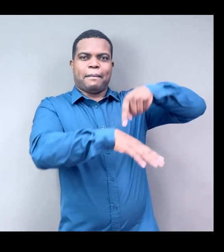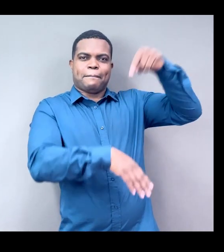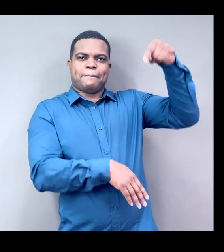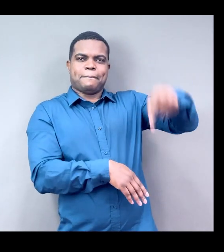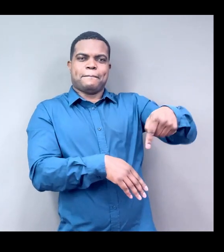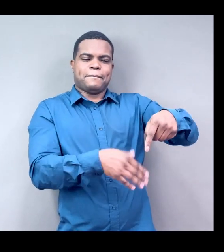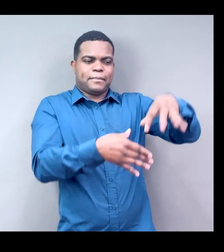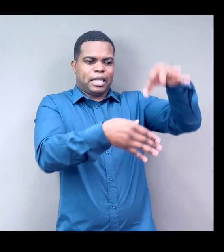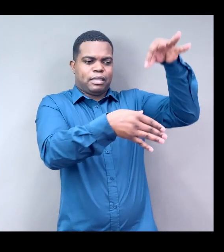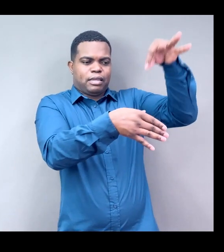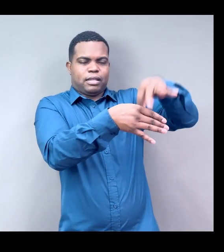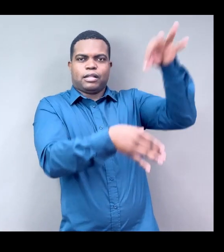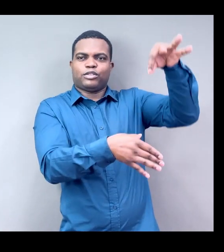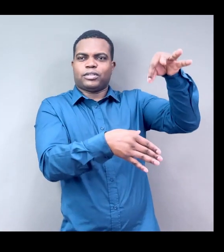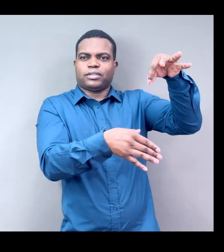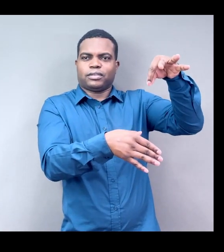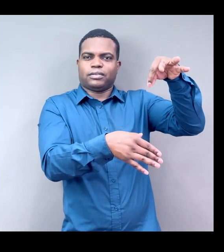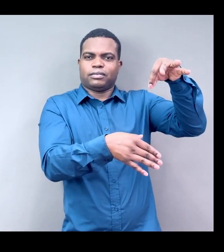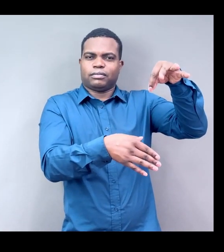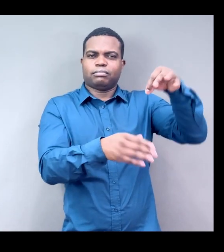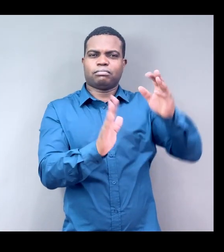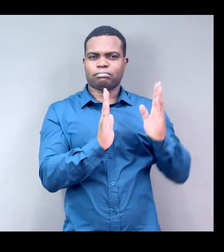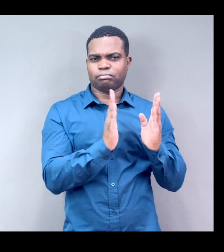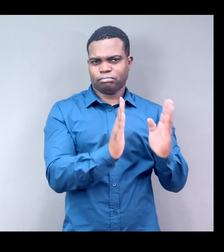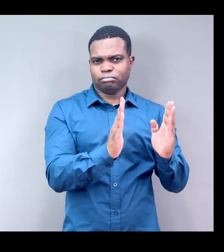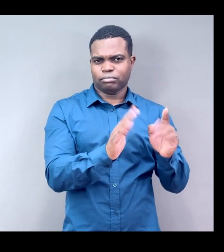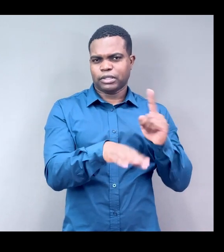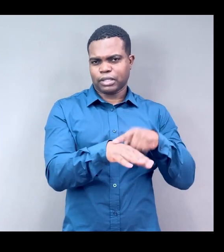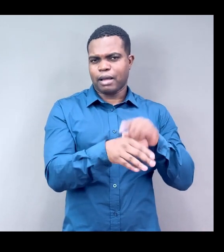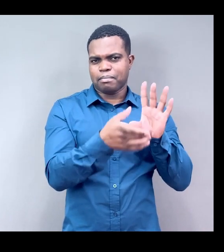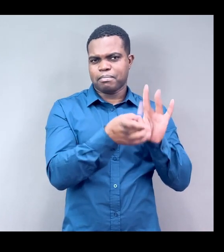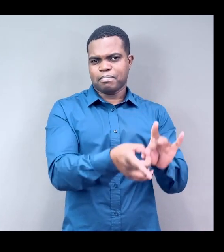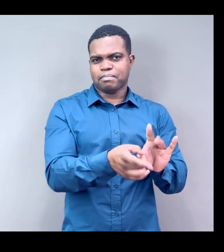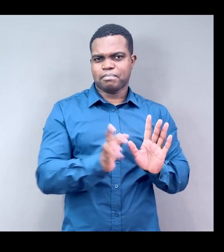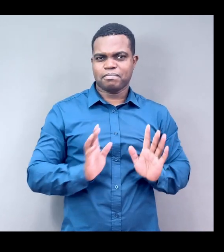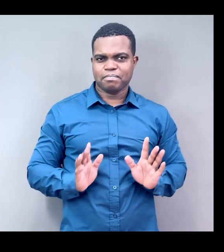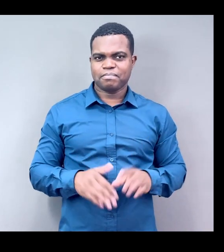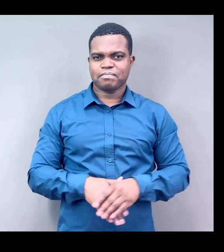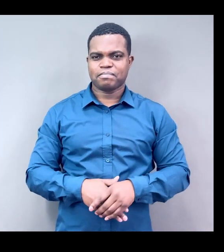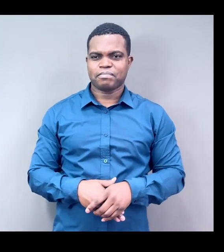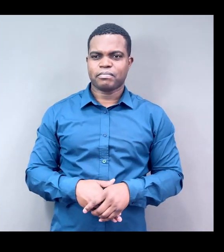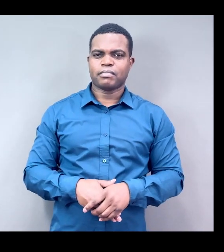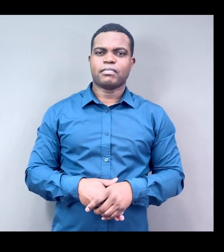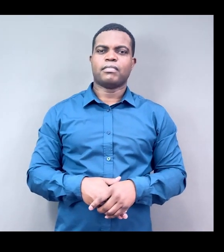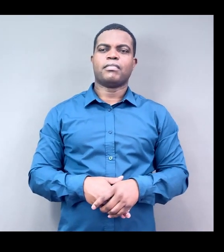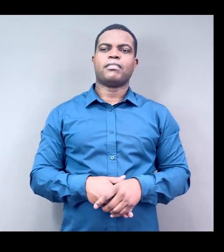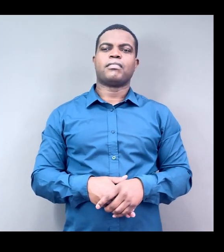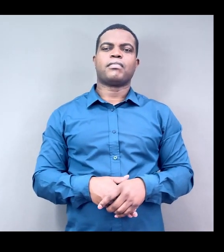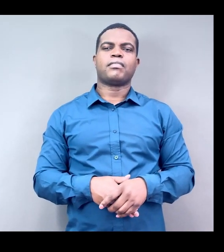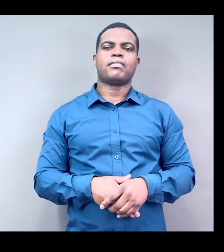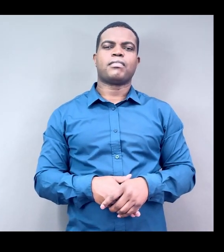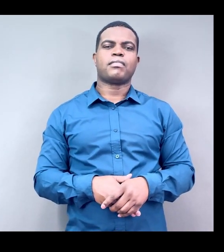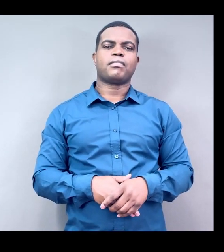program. So during the EP elections, that is the time. So it has time.